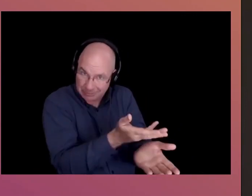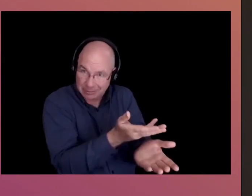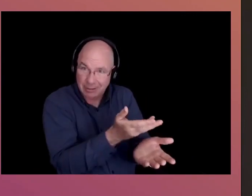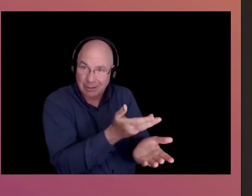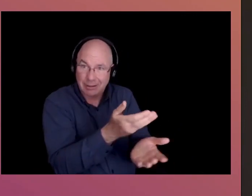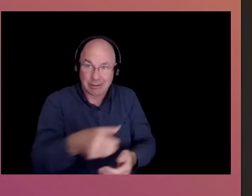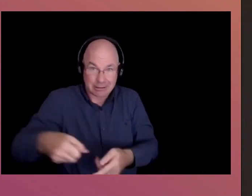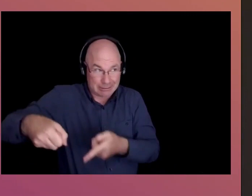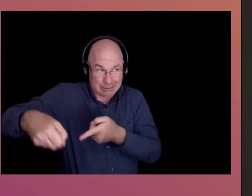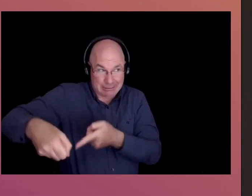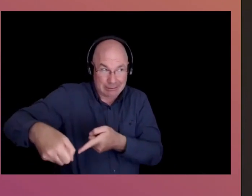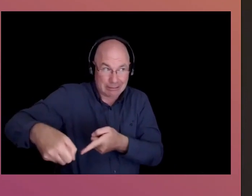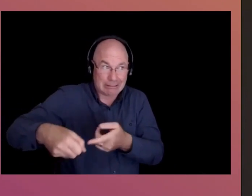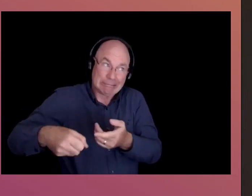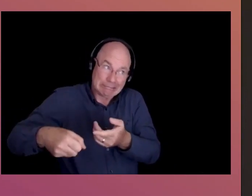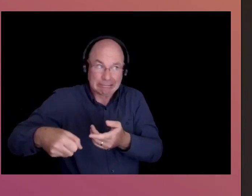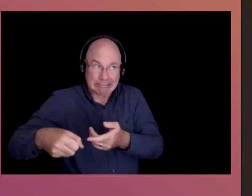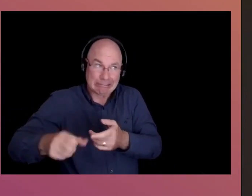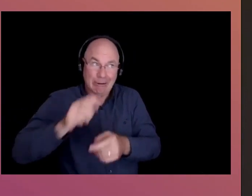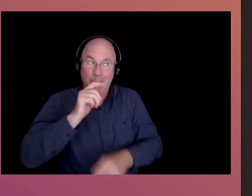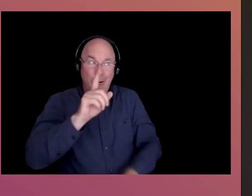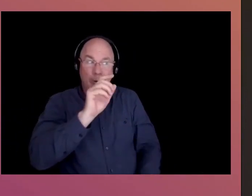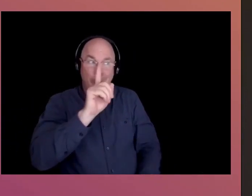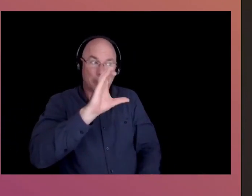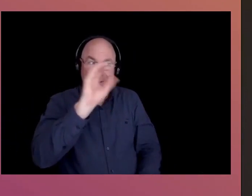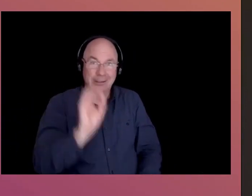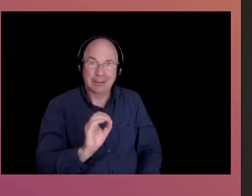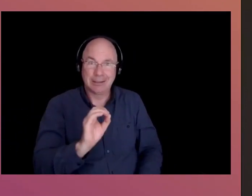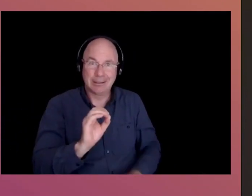know, some situation when we need their help.